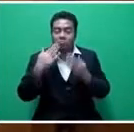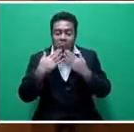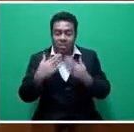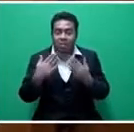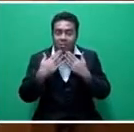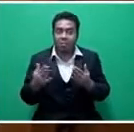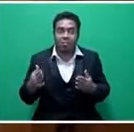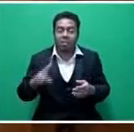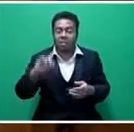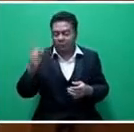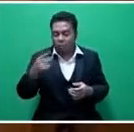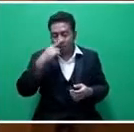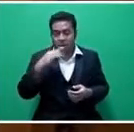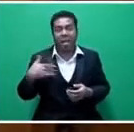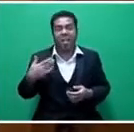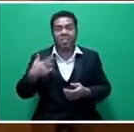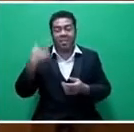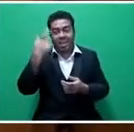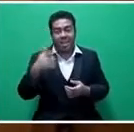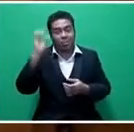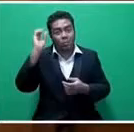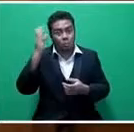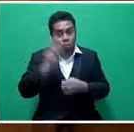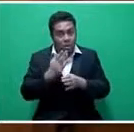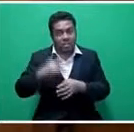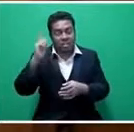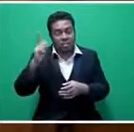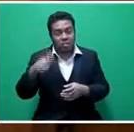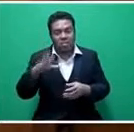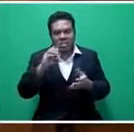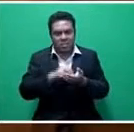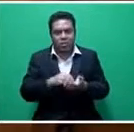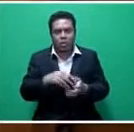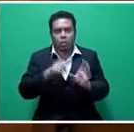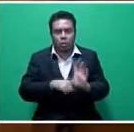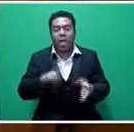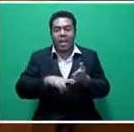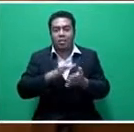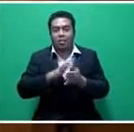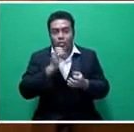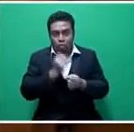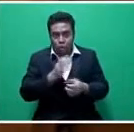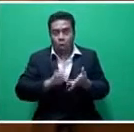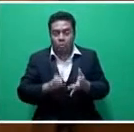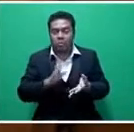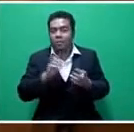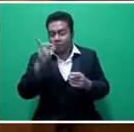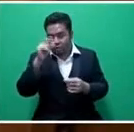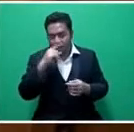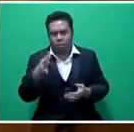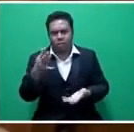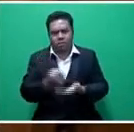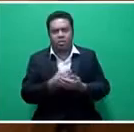sincerely thank the thousands of healthcare workers, teachers and civil servants, religious groups, youth groups, NGOs and Fijians who are ensuring a Fiji